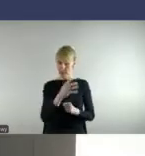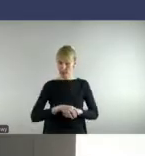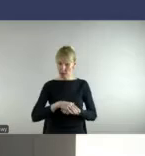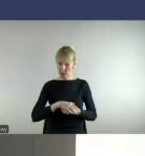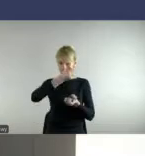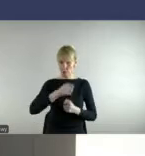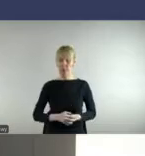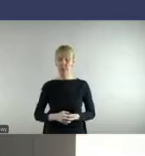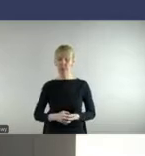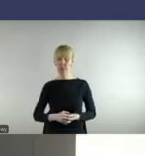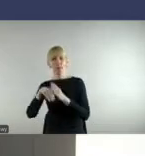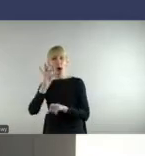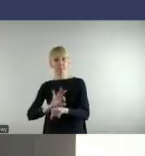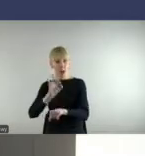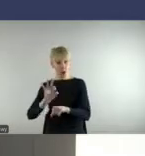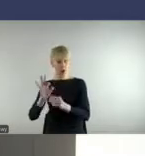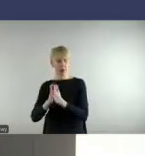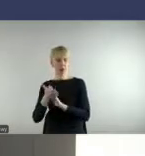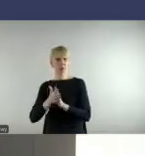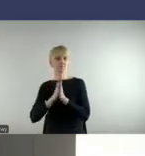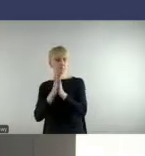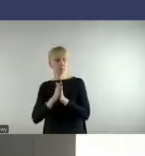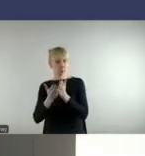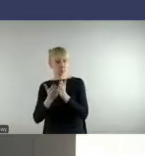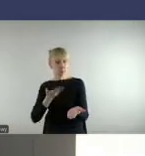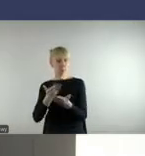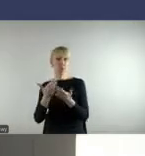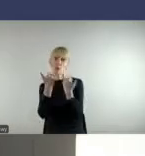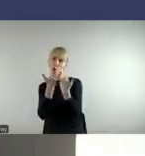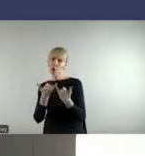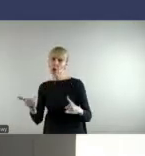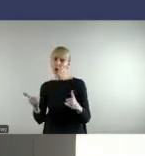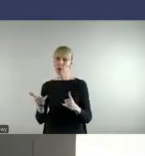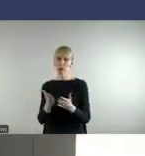The frame of the project, they apply to provide more